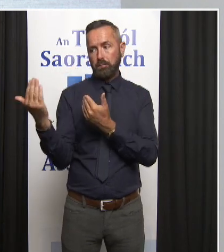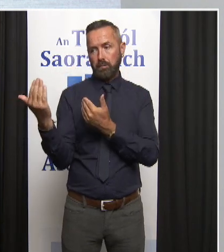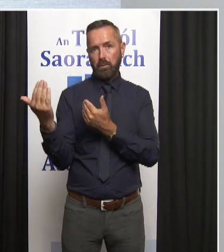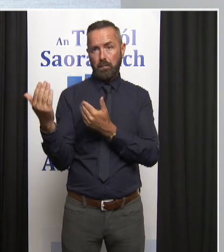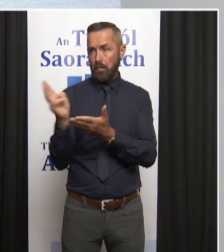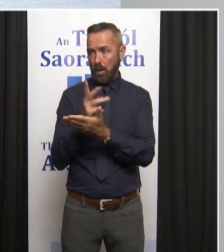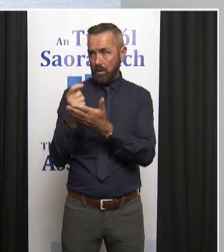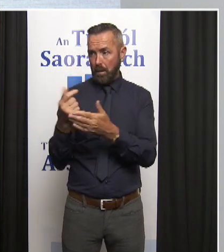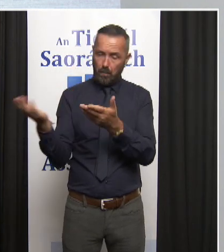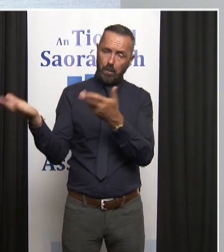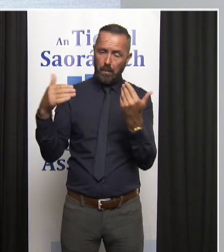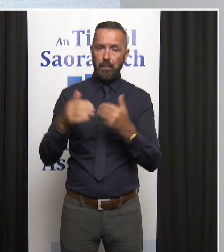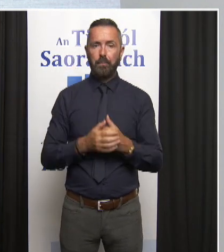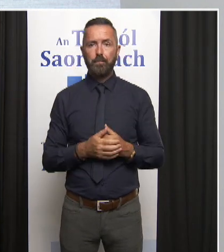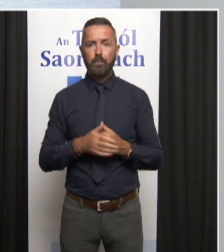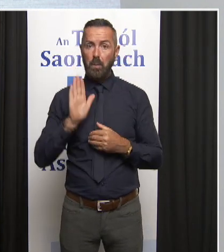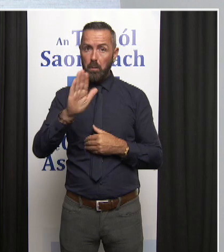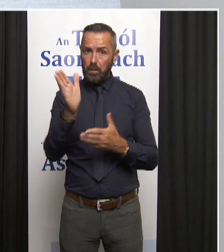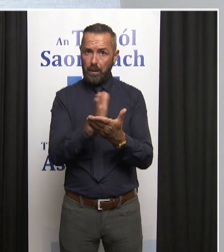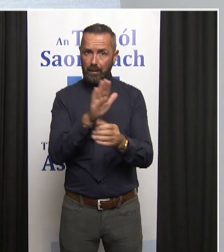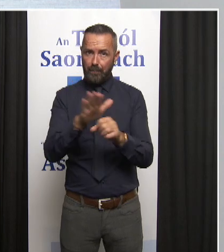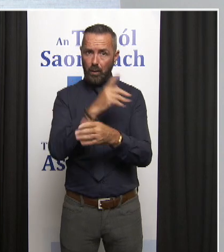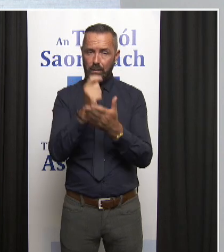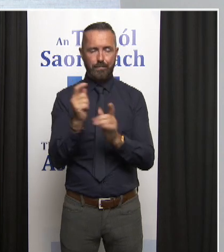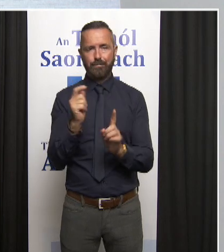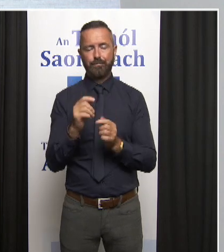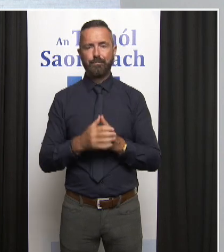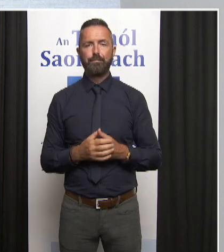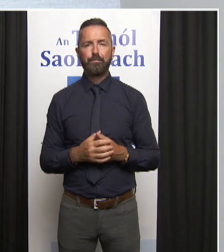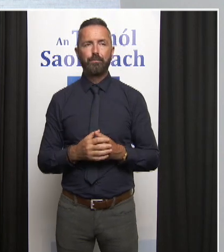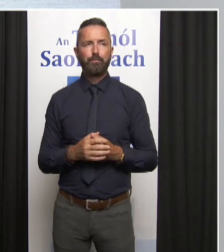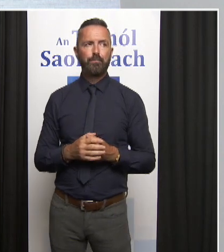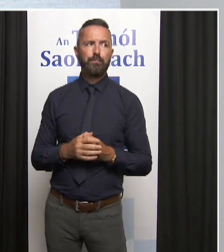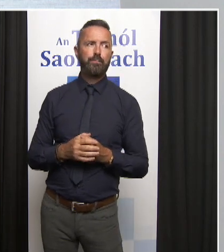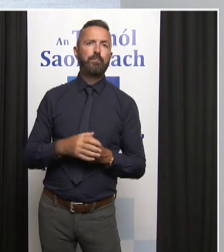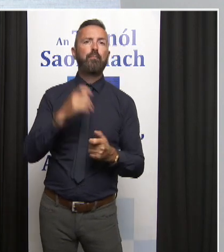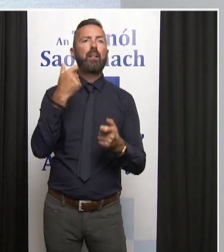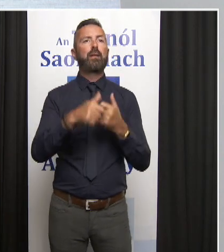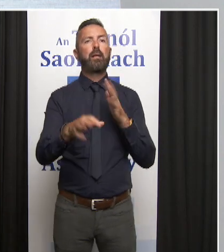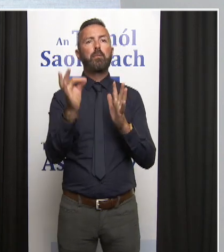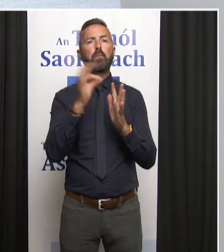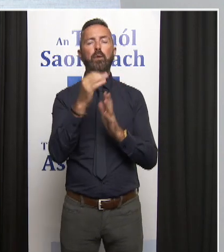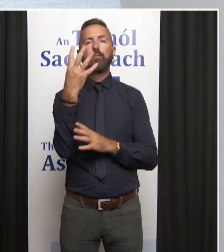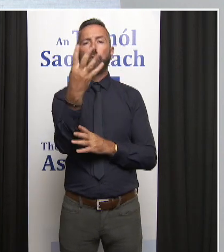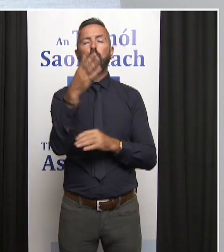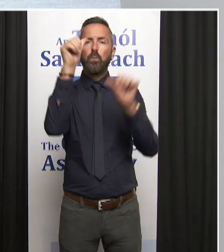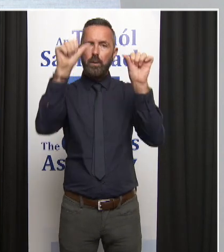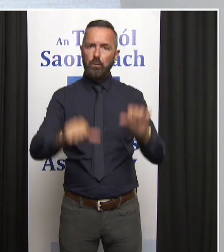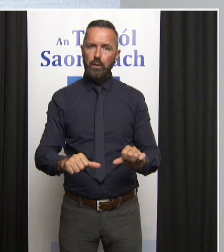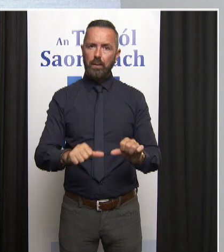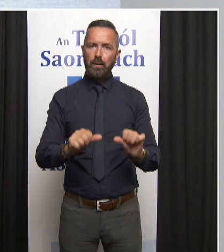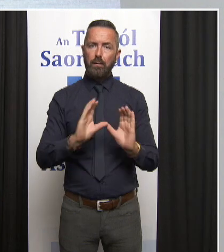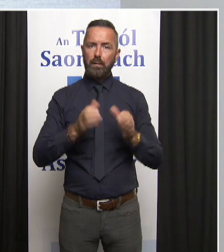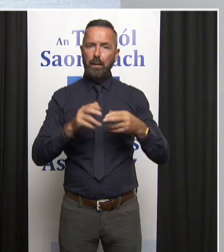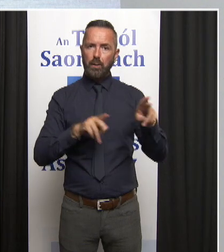flexibility there, that it shouldn't have to be a full-time position. And then on point 4, we agreed that the cabinet should be